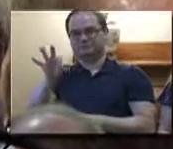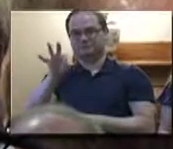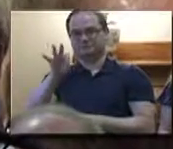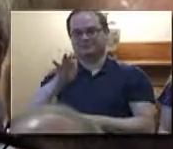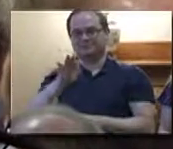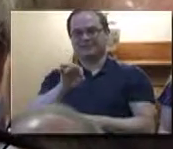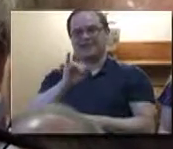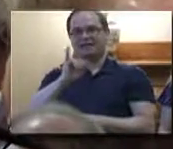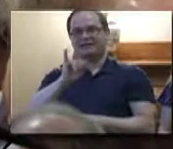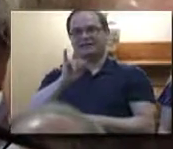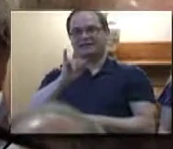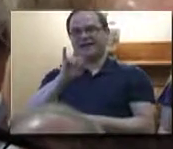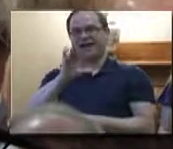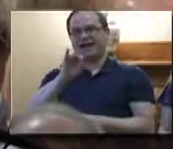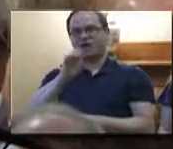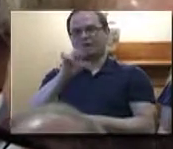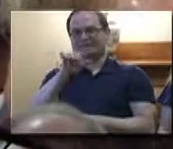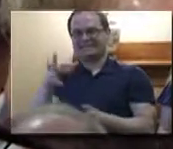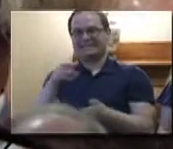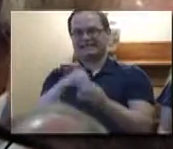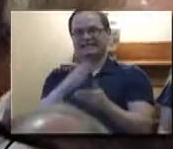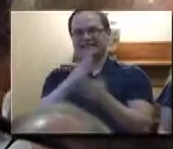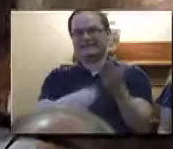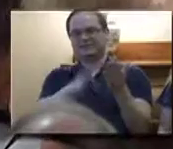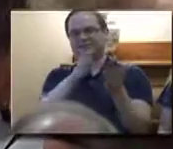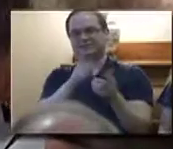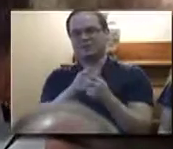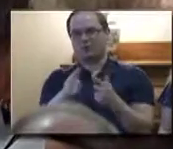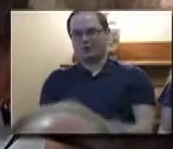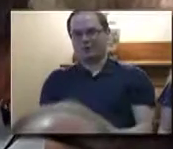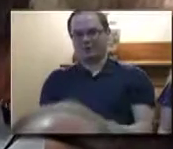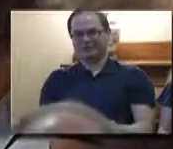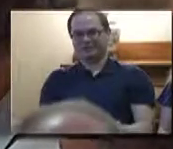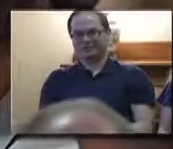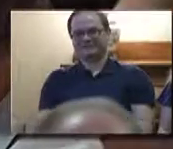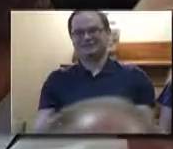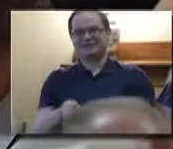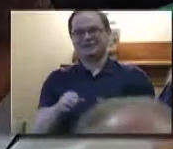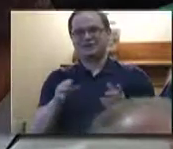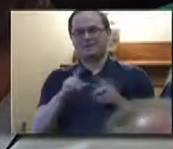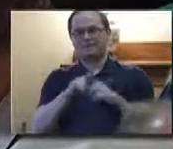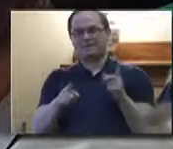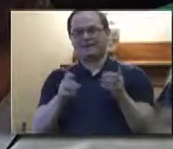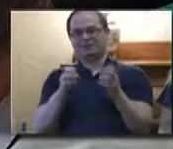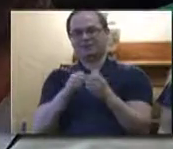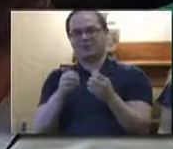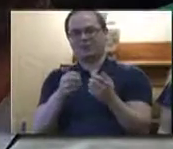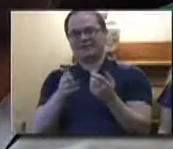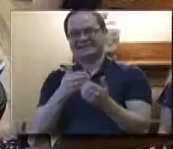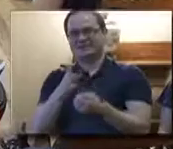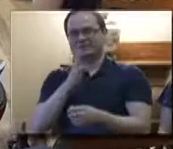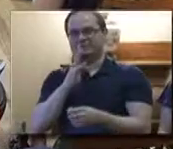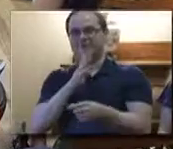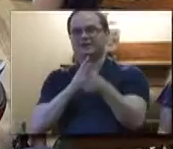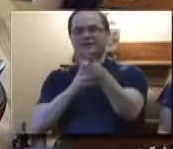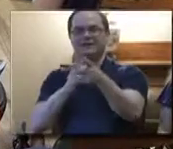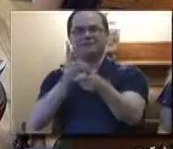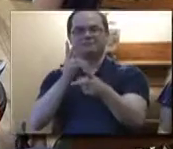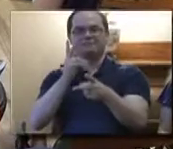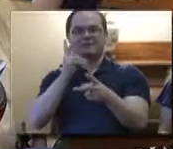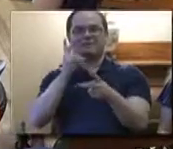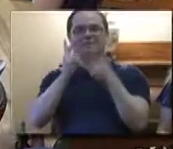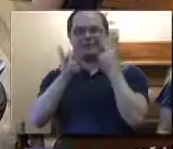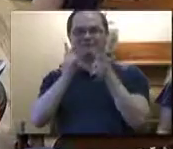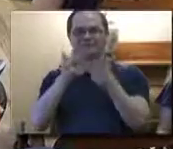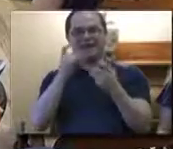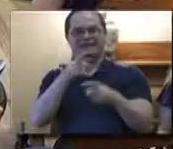So the iconicity is still in some of the spoken language, but not as much as the spoken language. Officially, though, I like that. The barf.